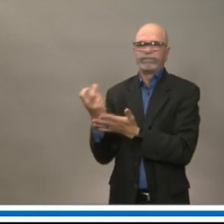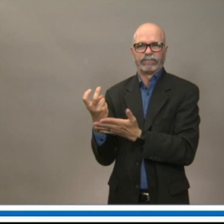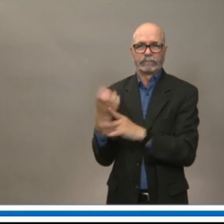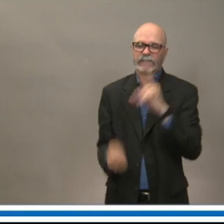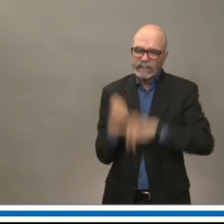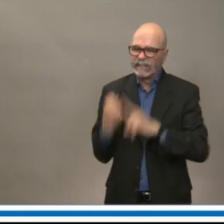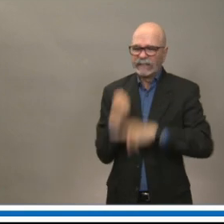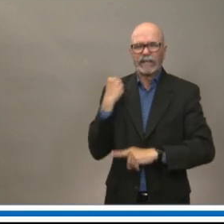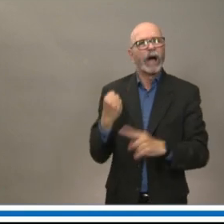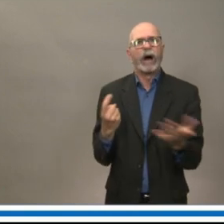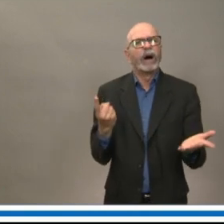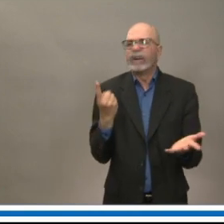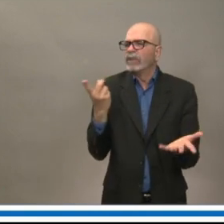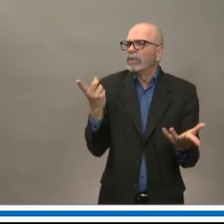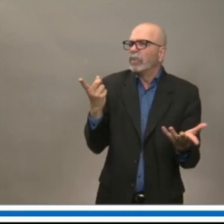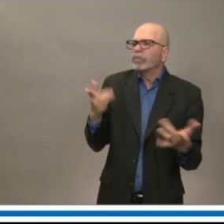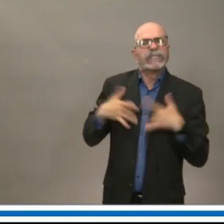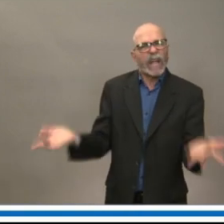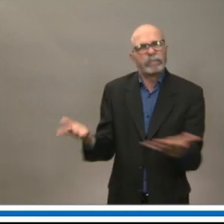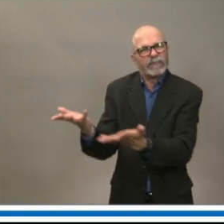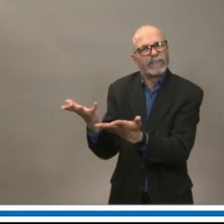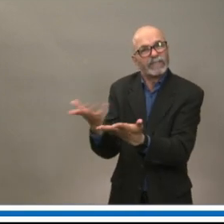protocols. Will the province consider